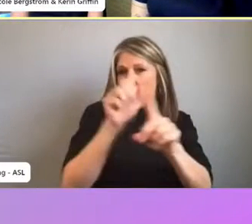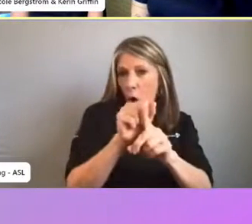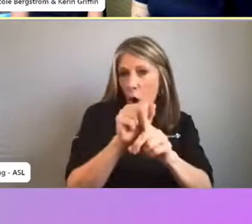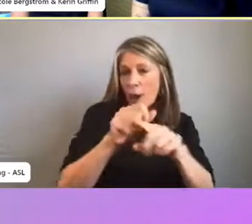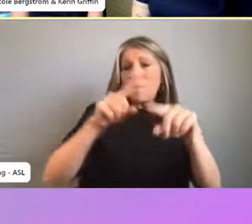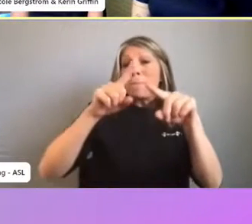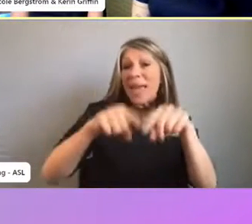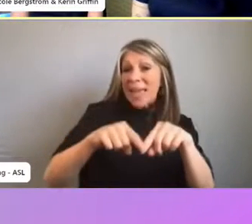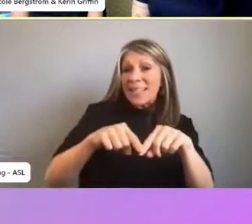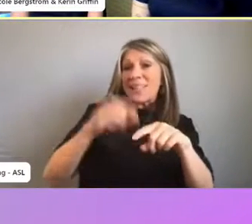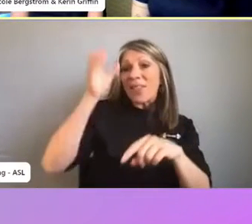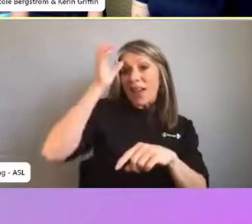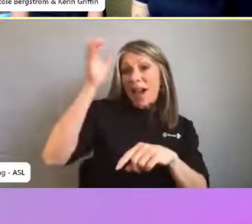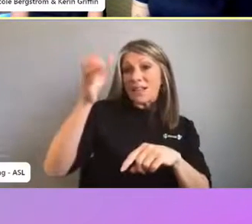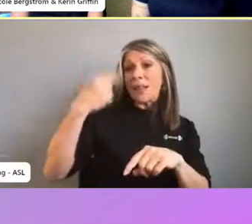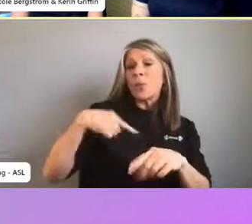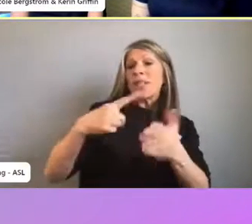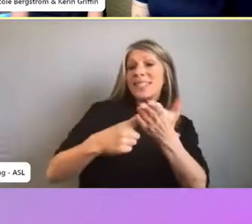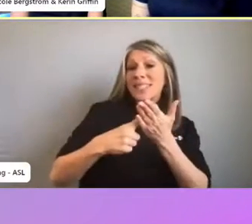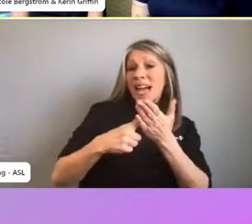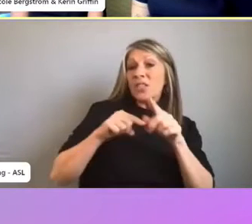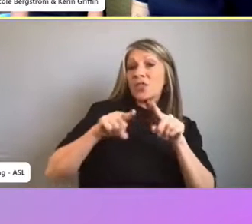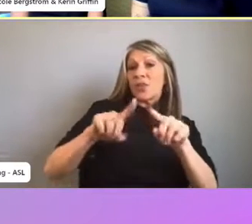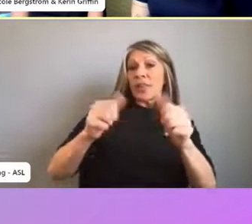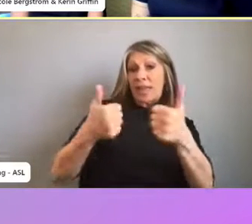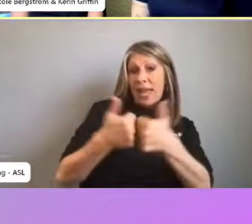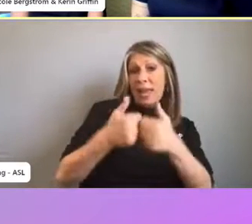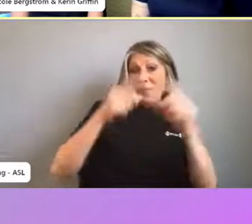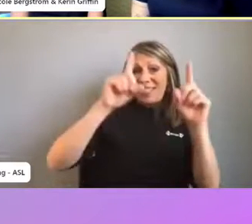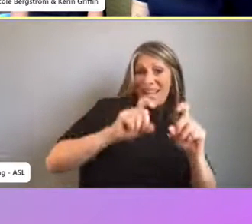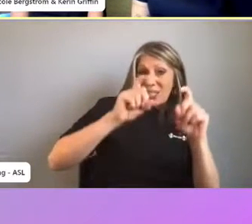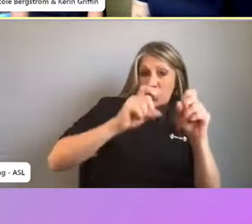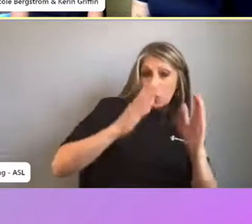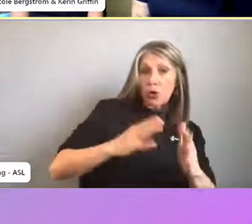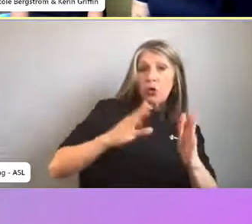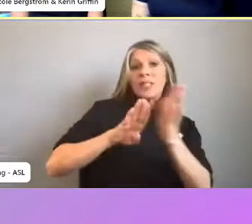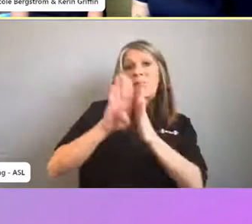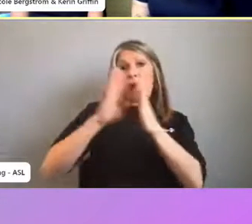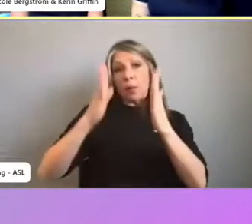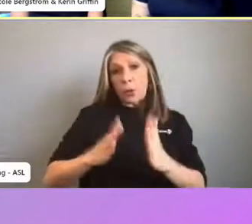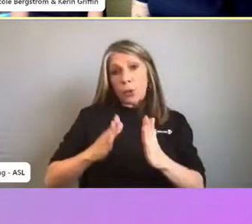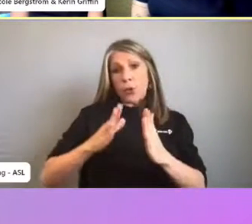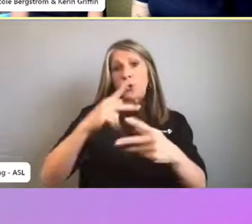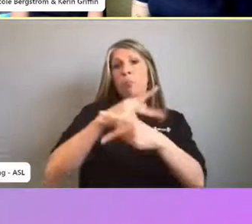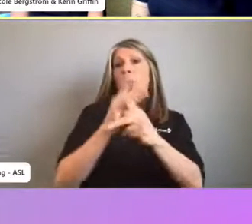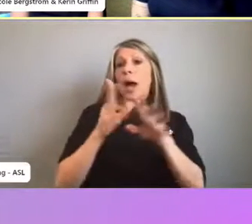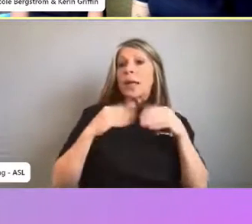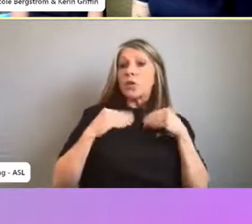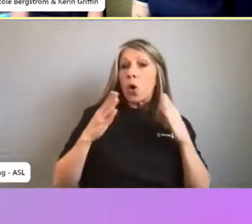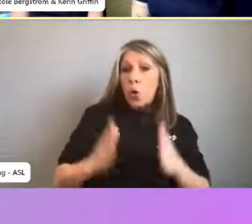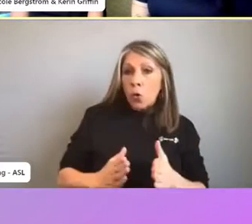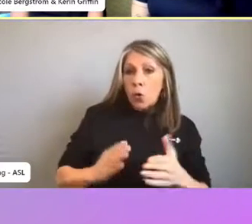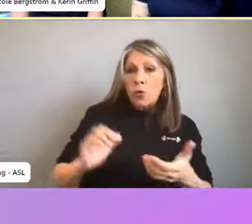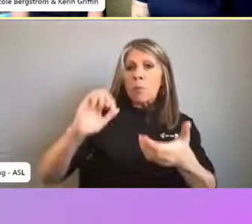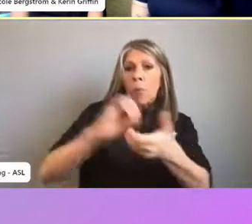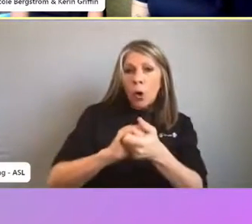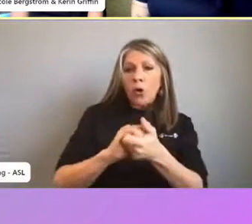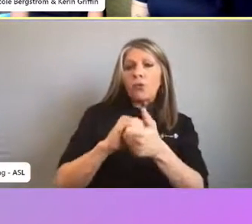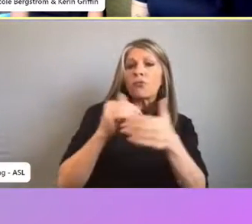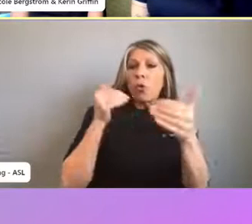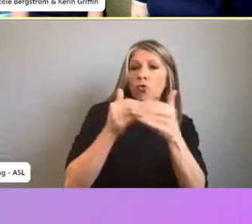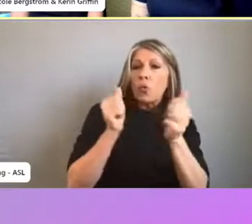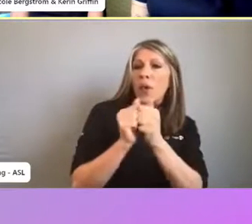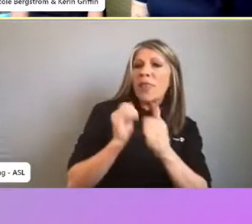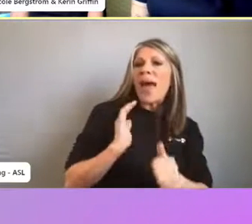that we touched upon in the game. Testers, developers, and product owners partnered more closely with our accessibility